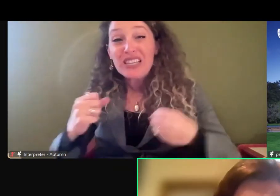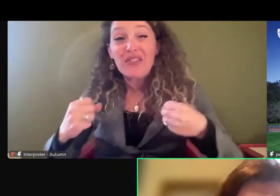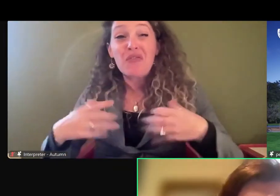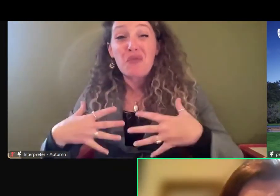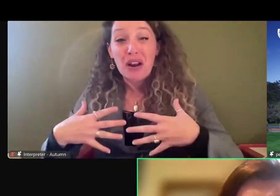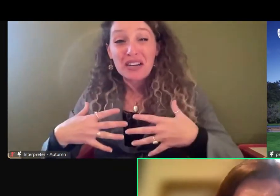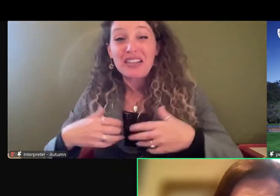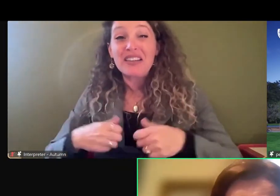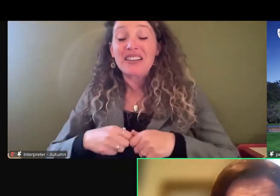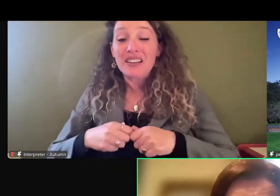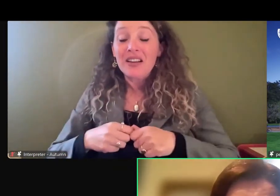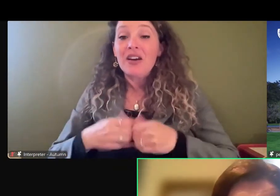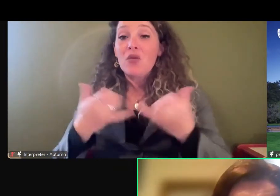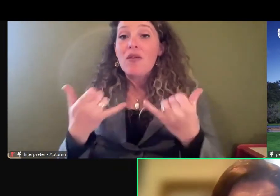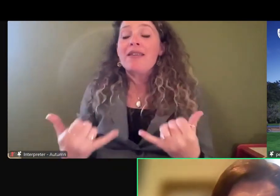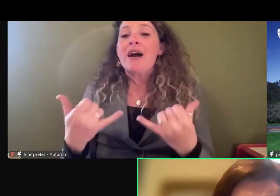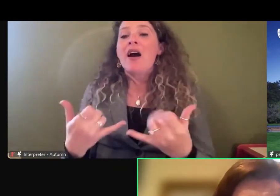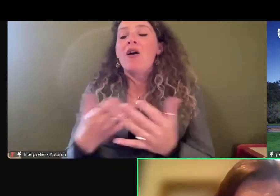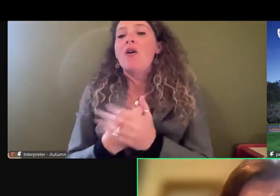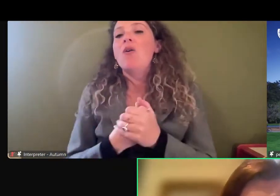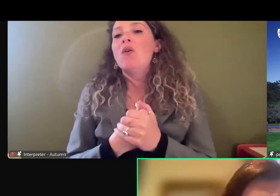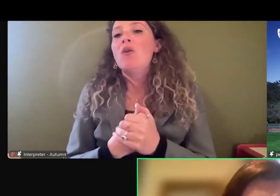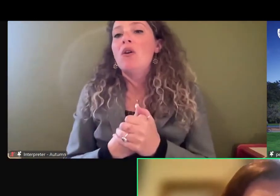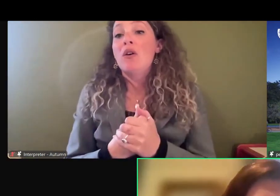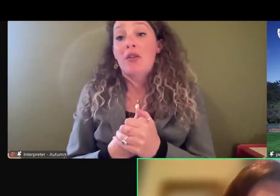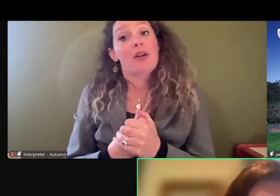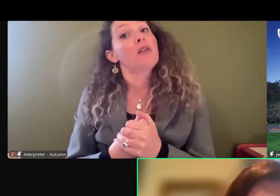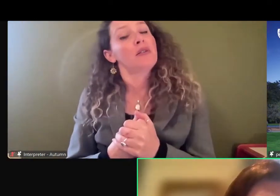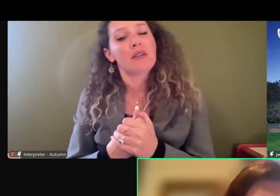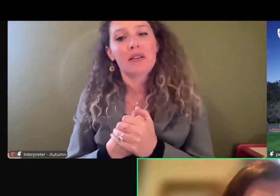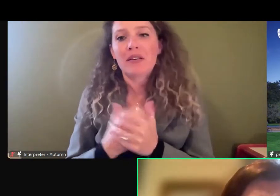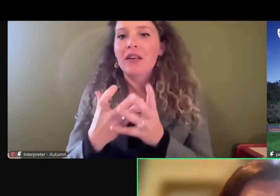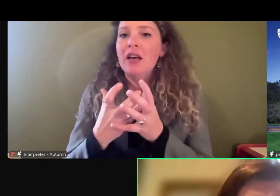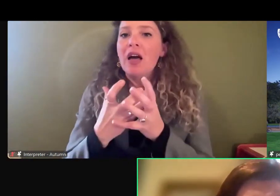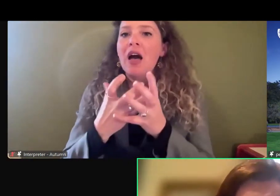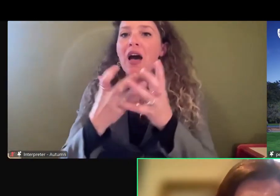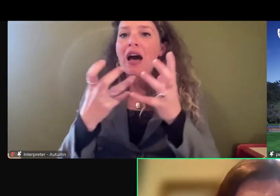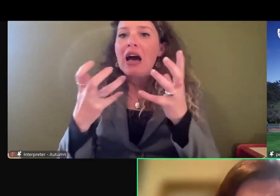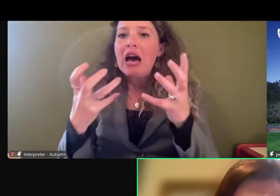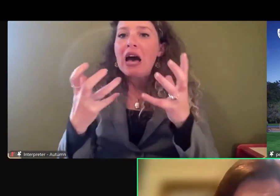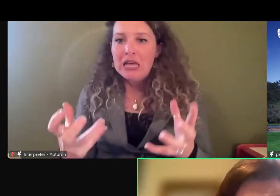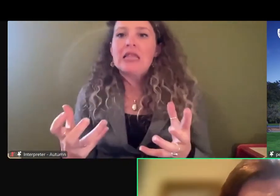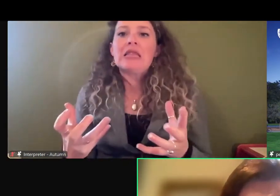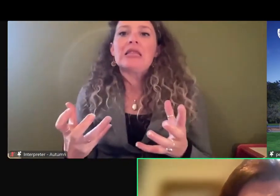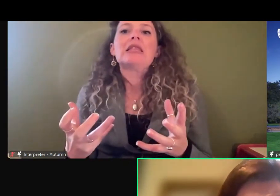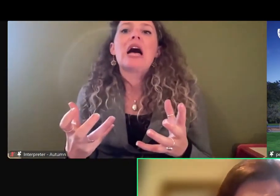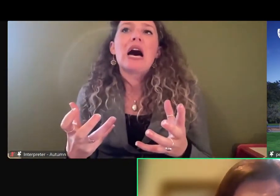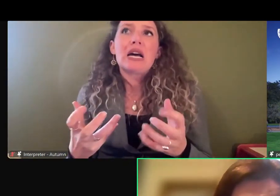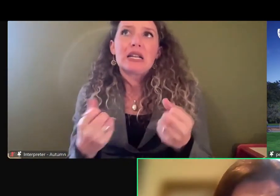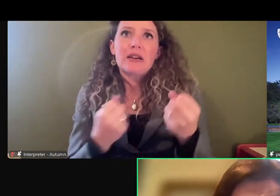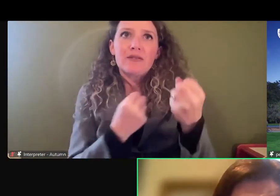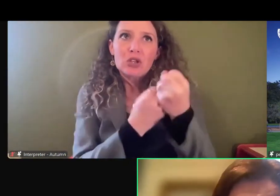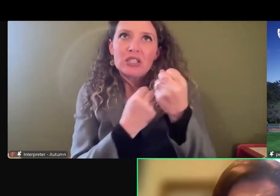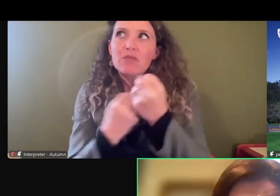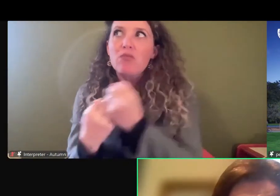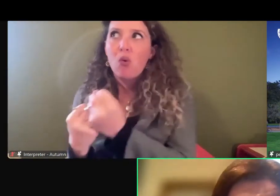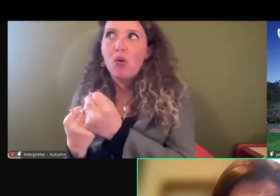frightening right now is that there are so many aspects of these supports that are,